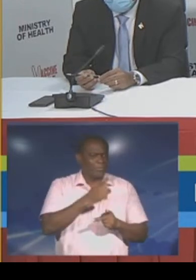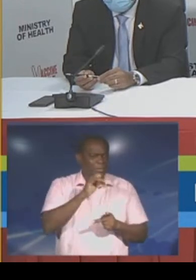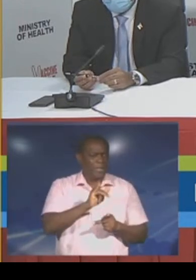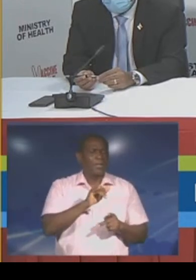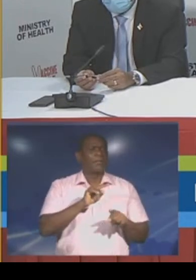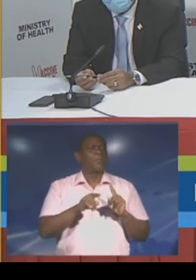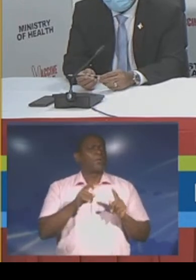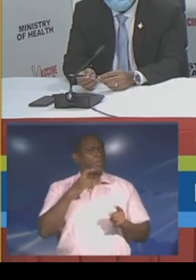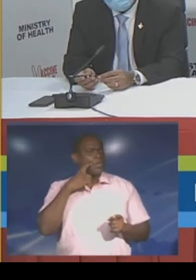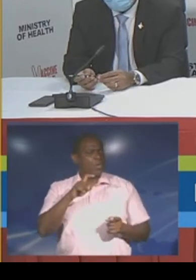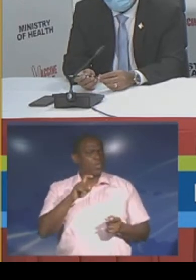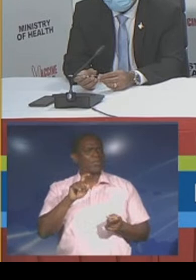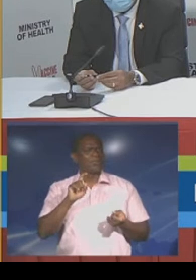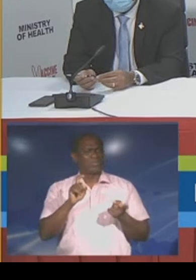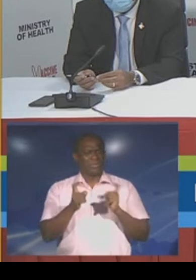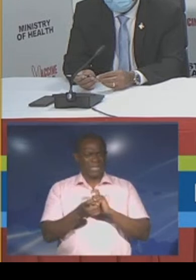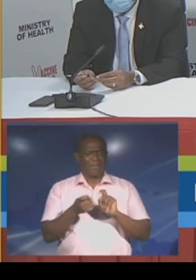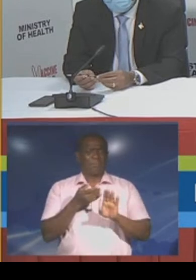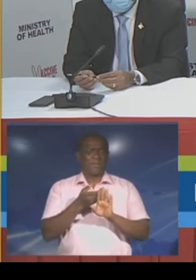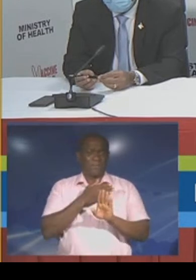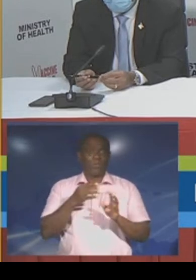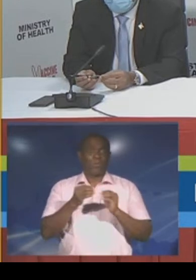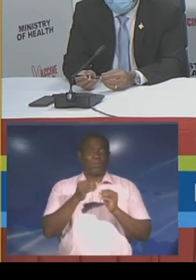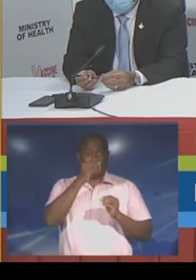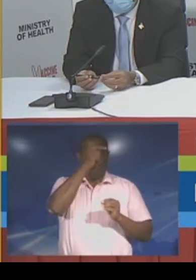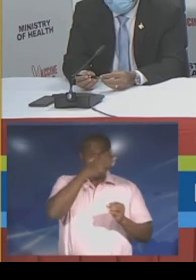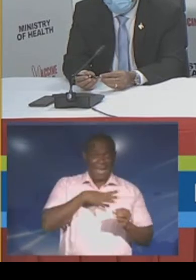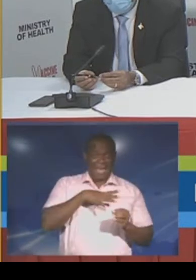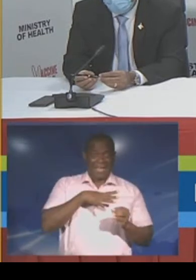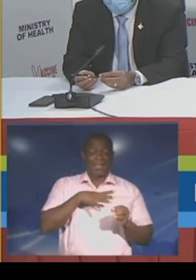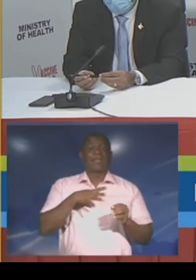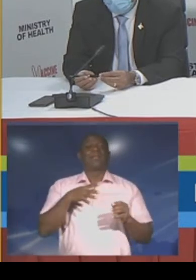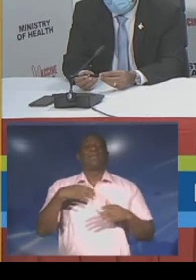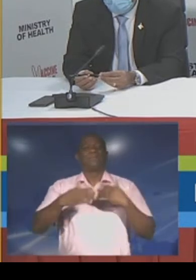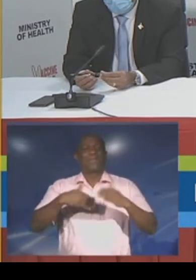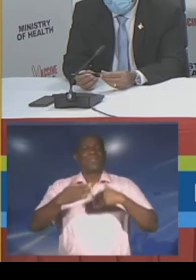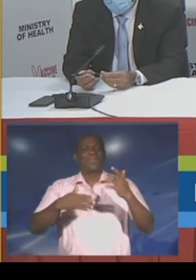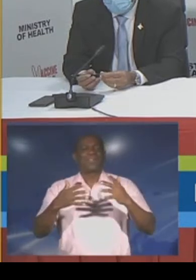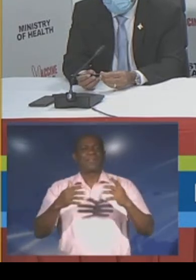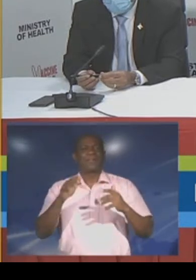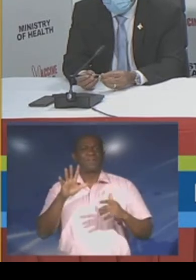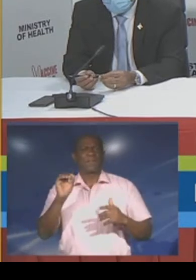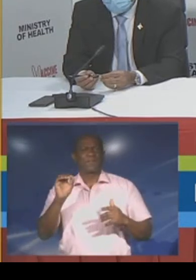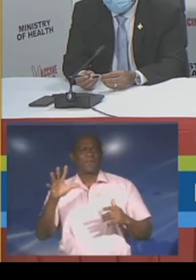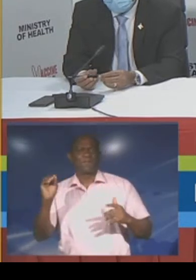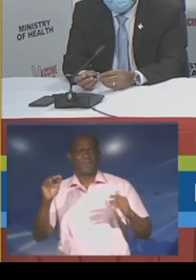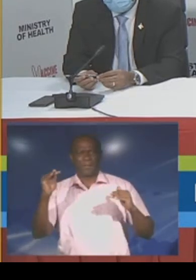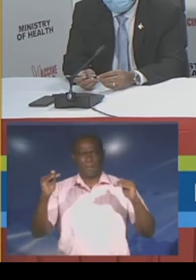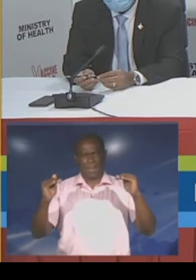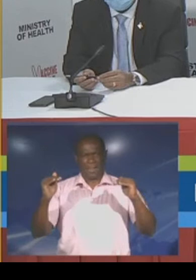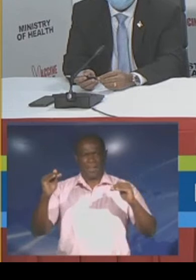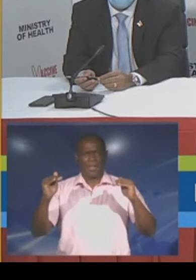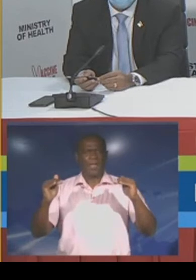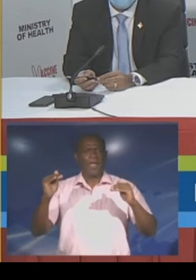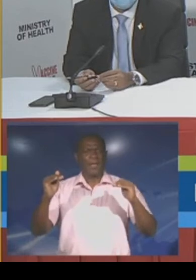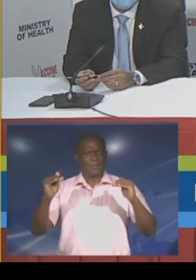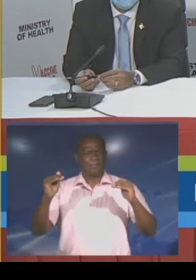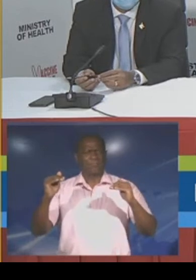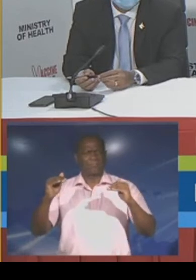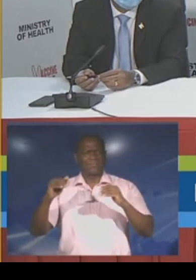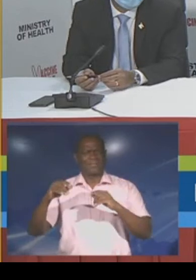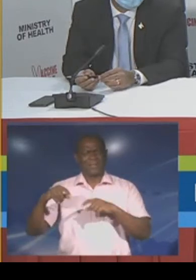male predominant to closer to 50-50 took place slowly over the course of the 2 years, and now we're at